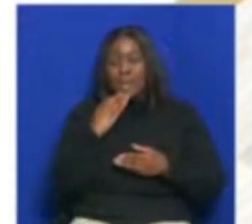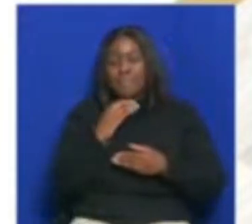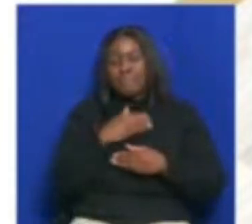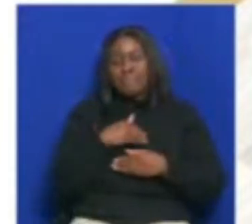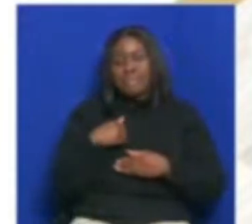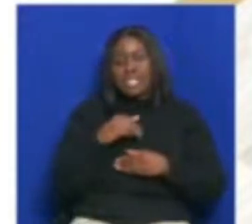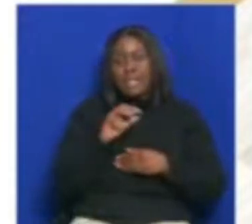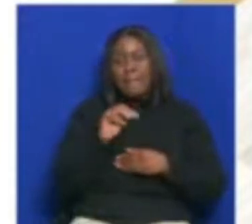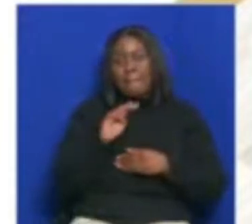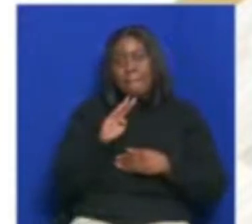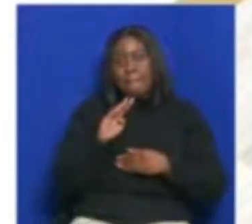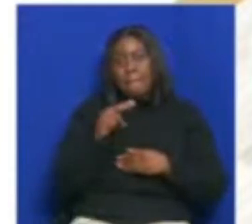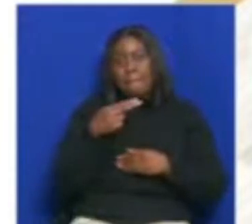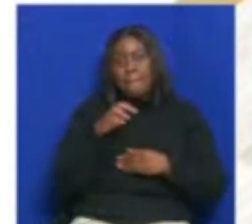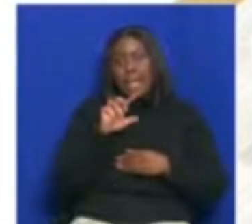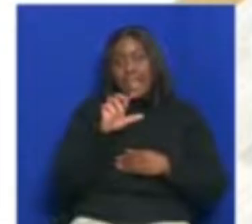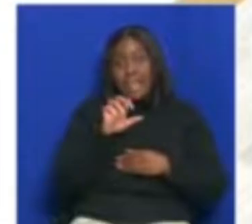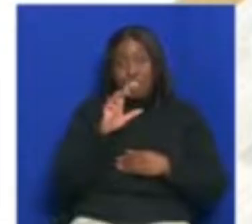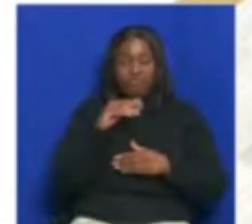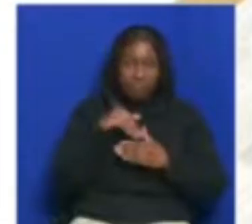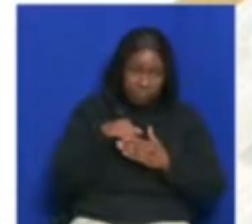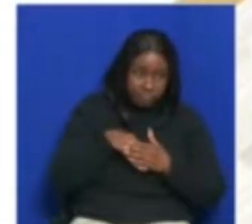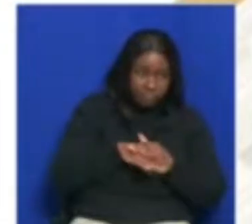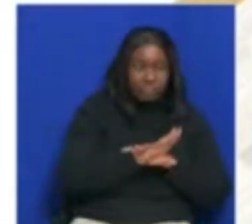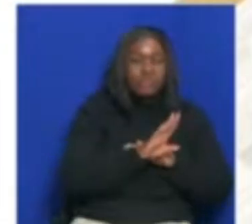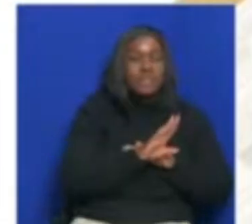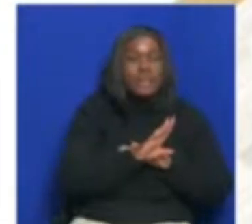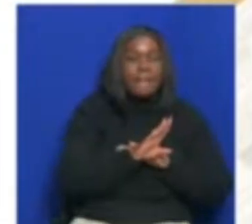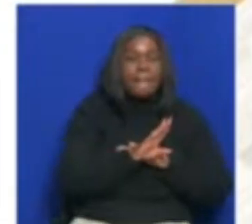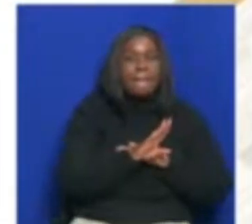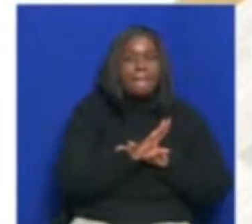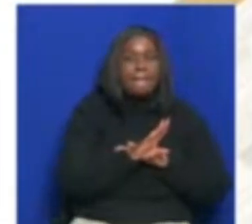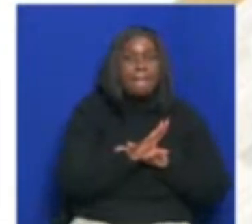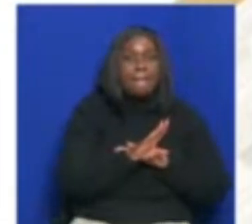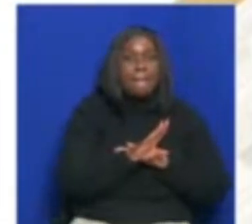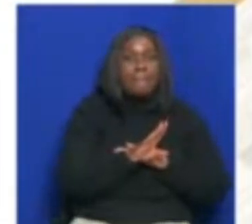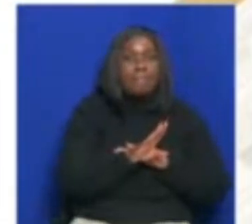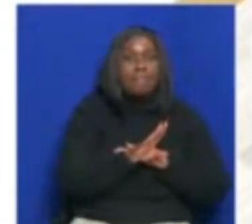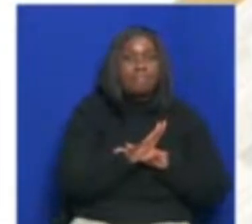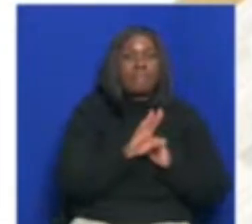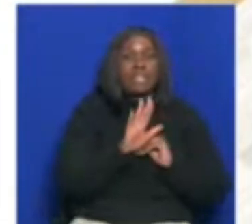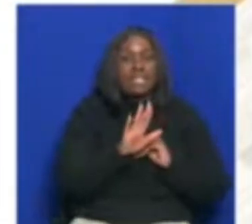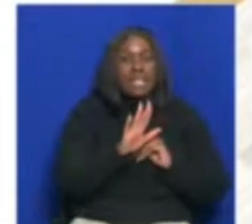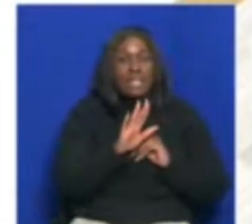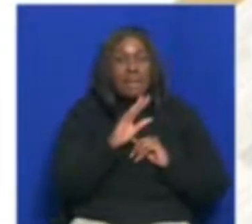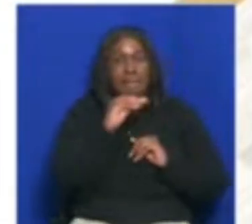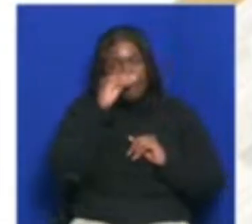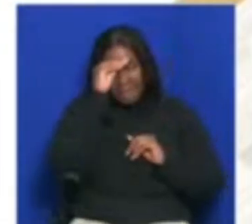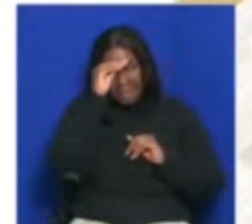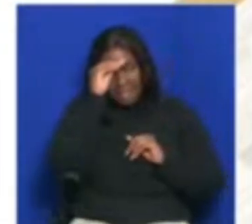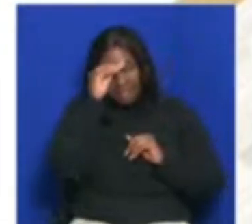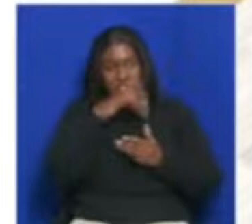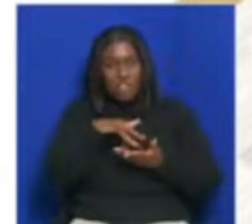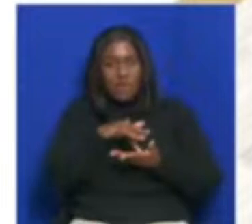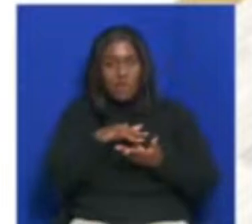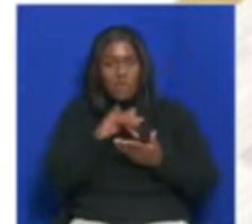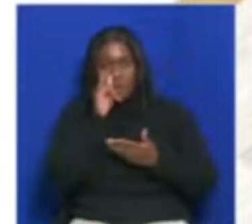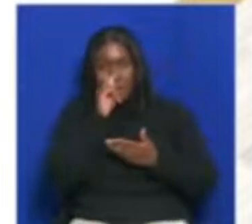was allowed entrance to the scene as the members from the local criminal record center was waiting to process the